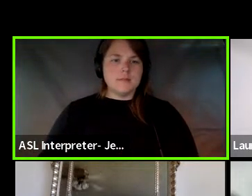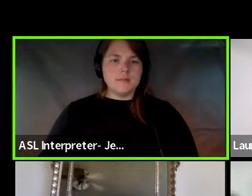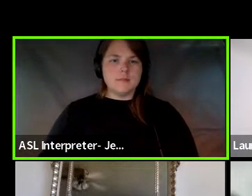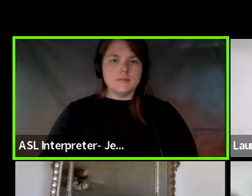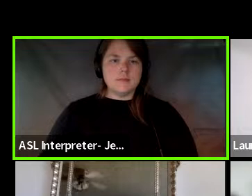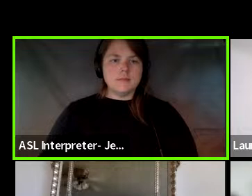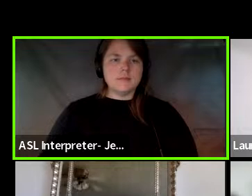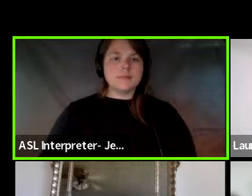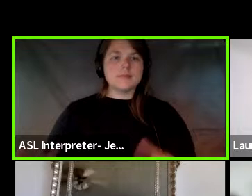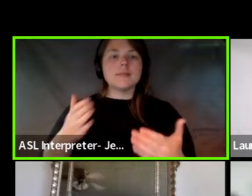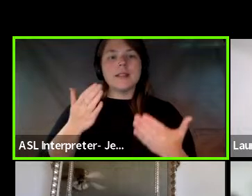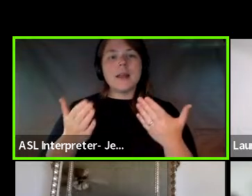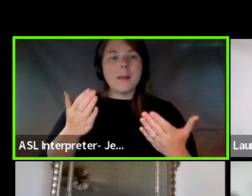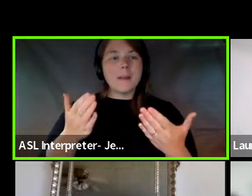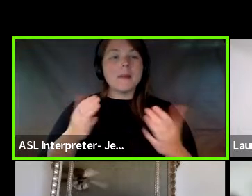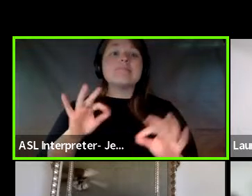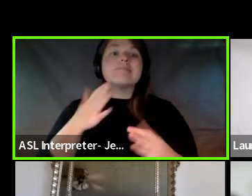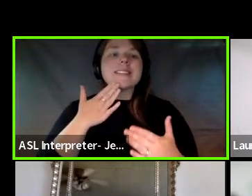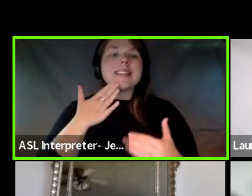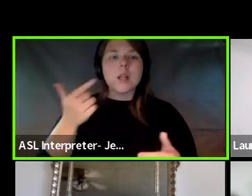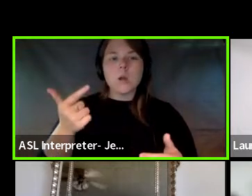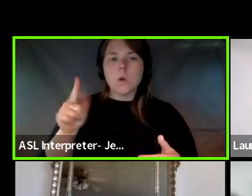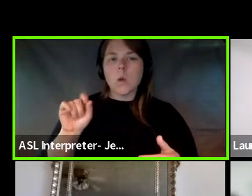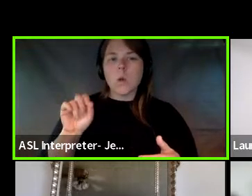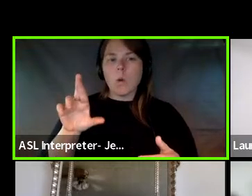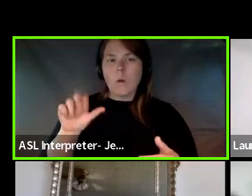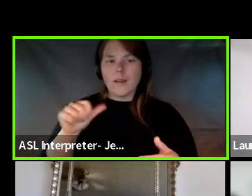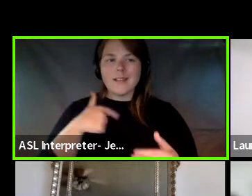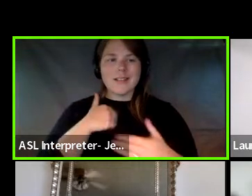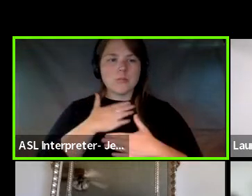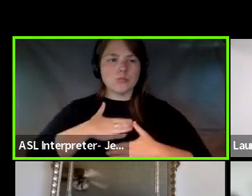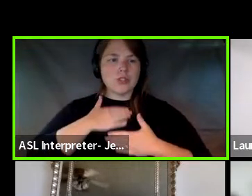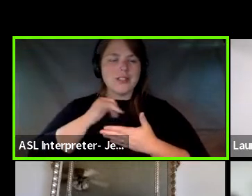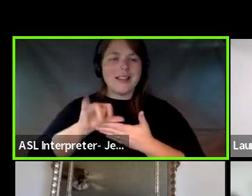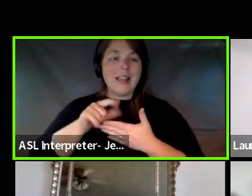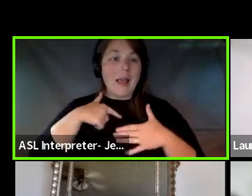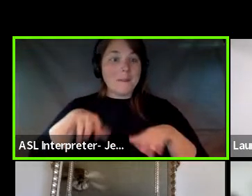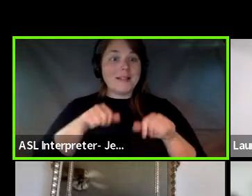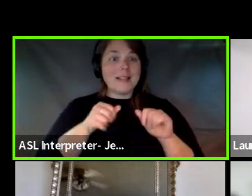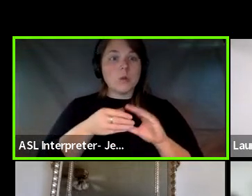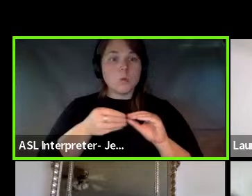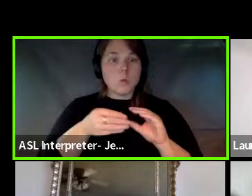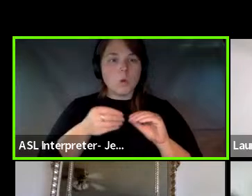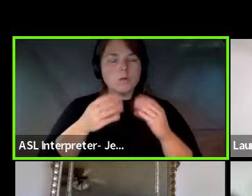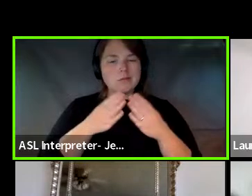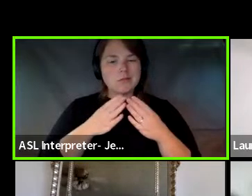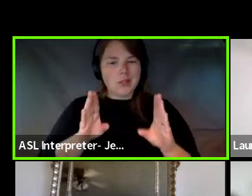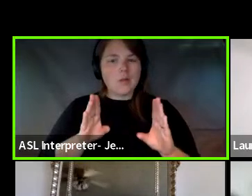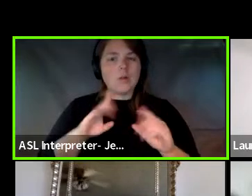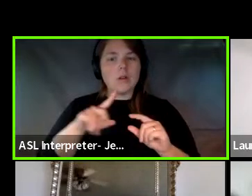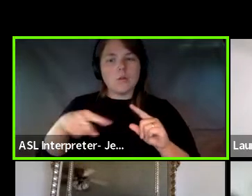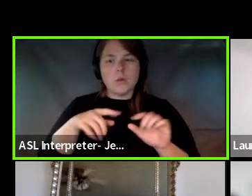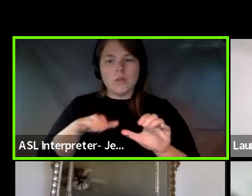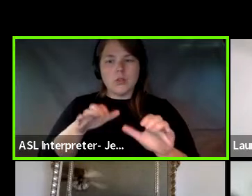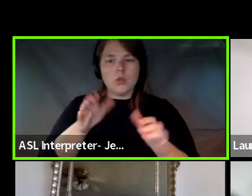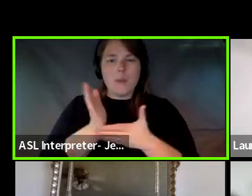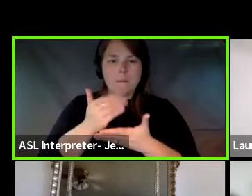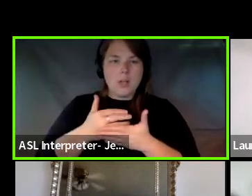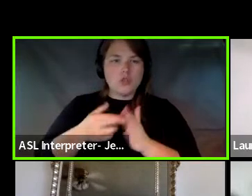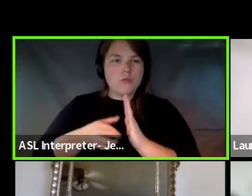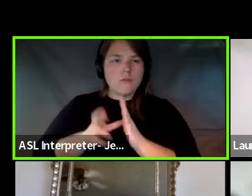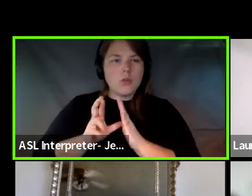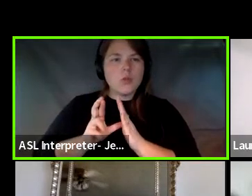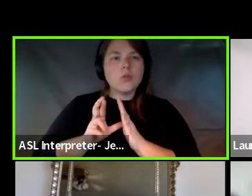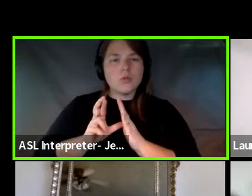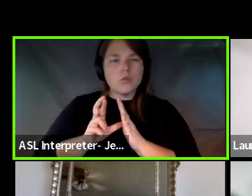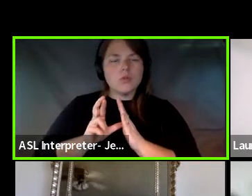Maybe I'll go to, thank you, Gloria. First of all, I appreciate that. And I'm definitely taking notes on just in general, even when we do the budget review, kind of the